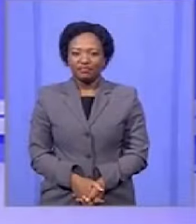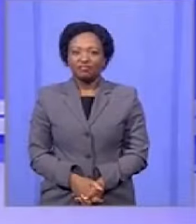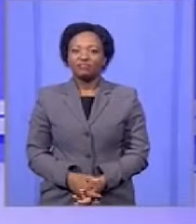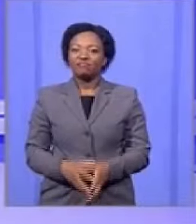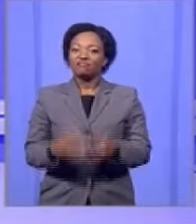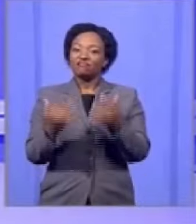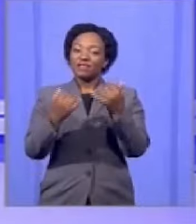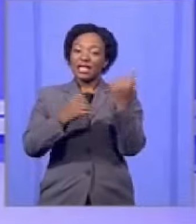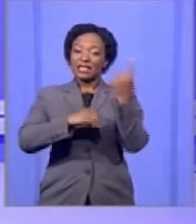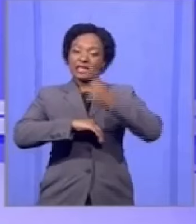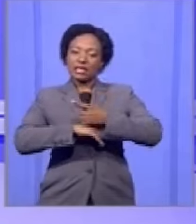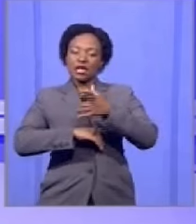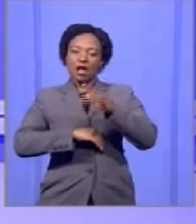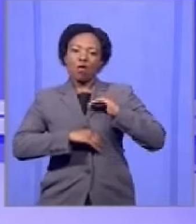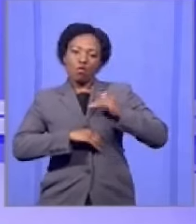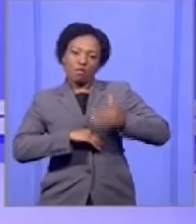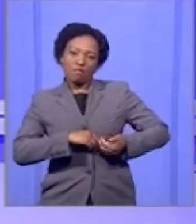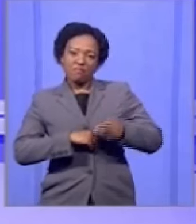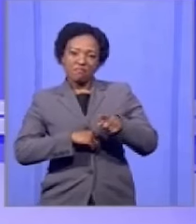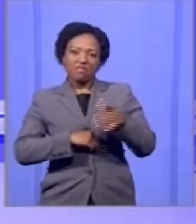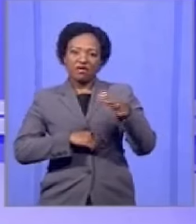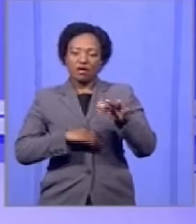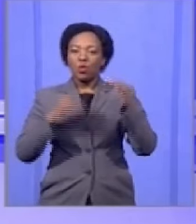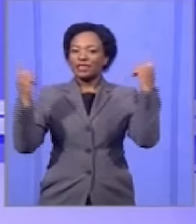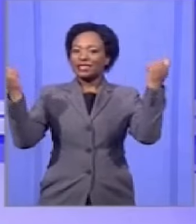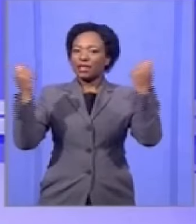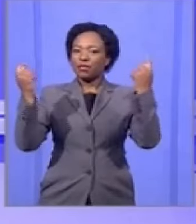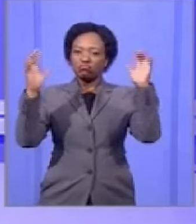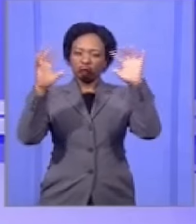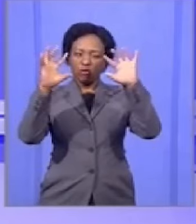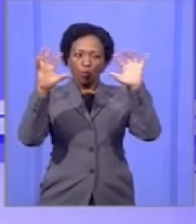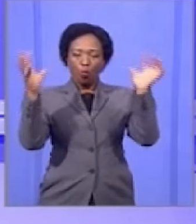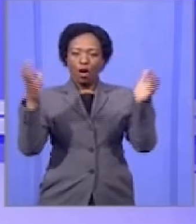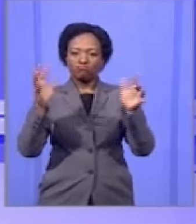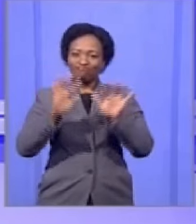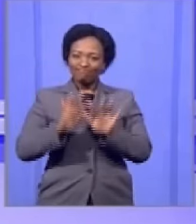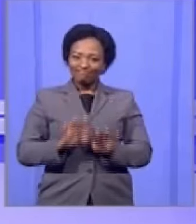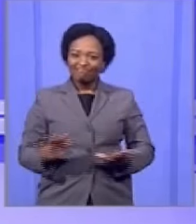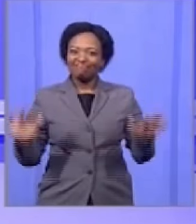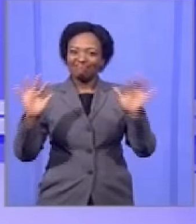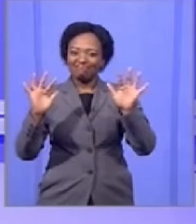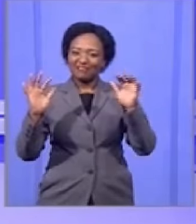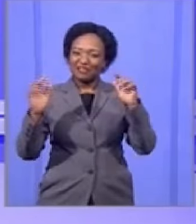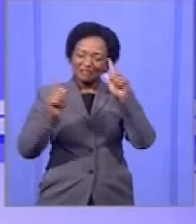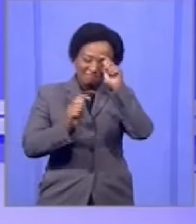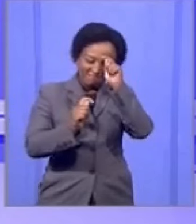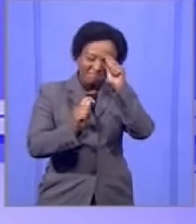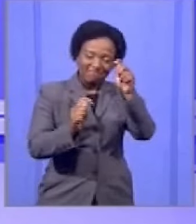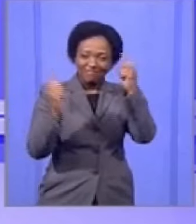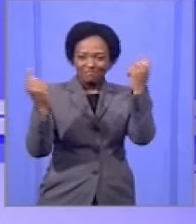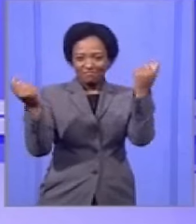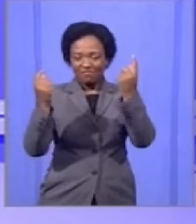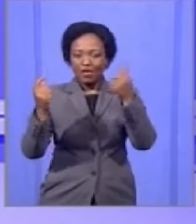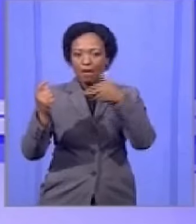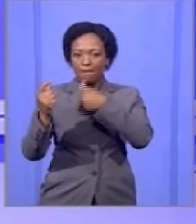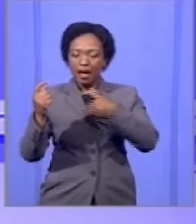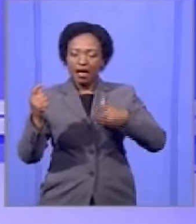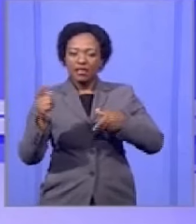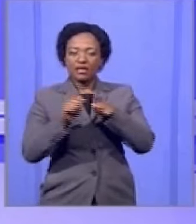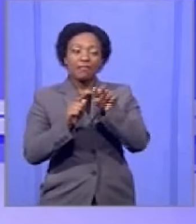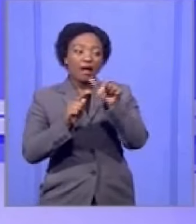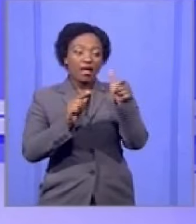Letsatsi la bomme le ketikiwa lefatshe ka bophara gompieno mme le ikaeletswe go tlotla bomme le botlhe ba ba tsayang karolo ya bomme